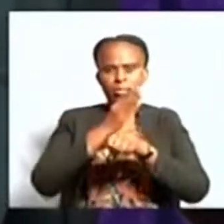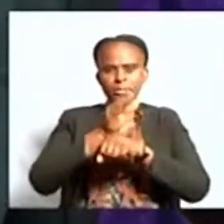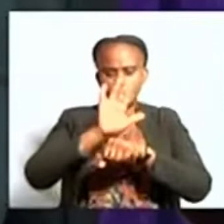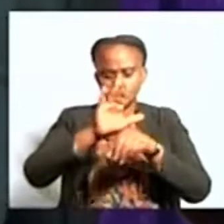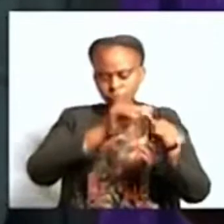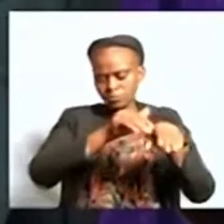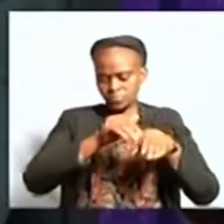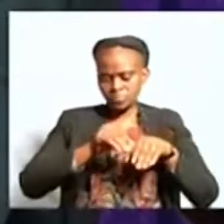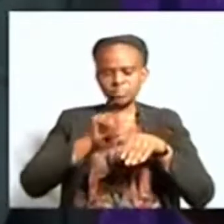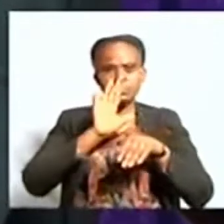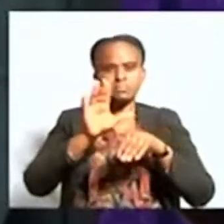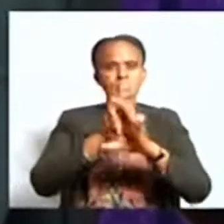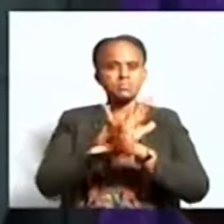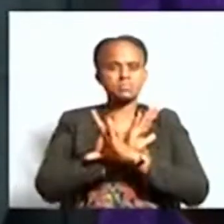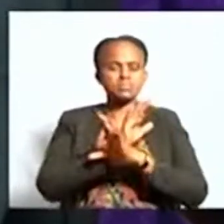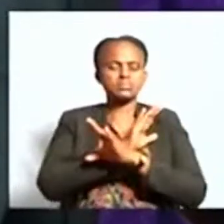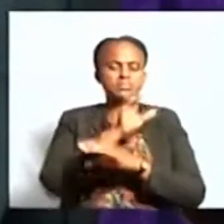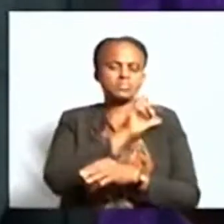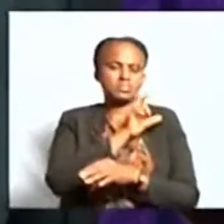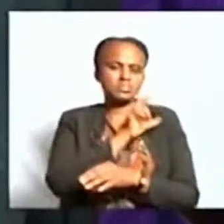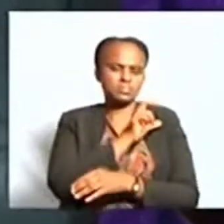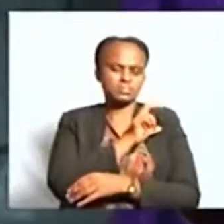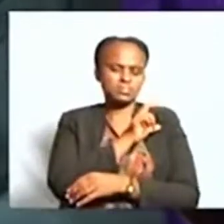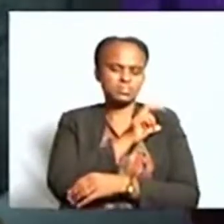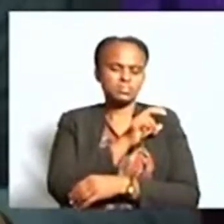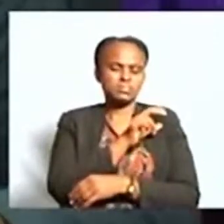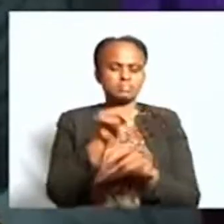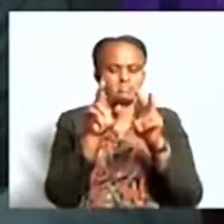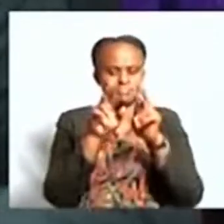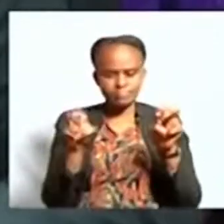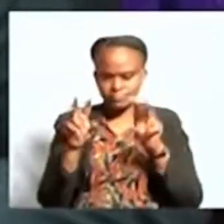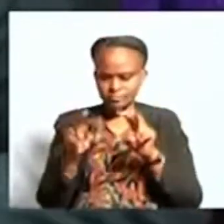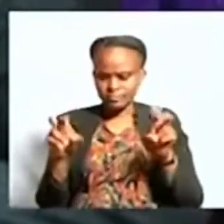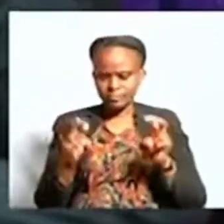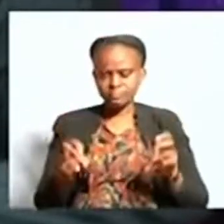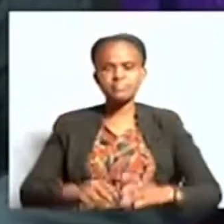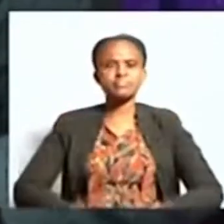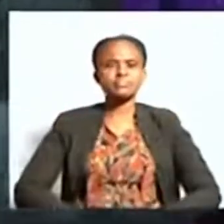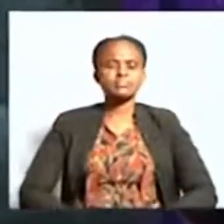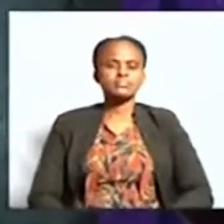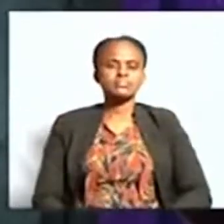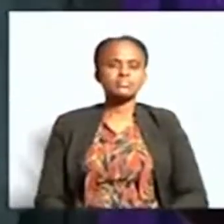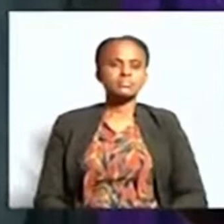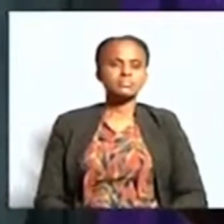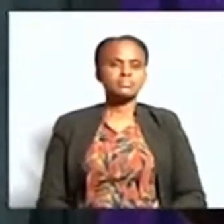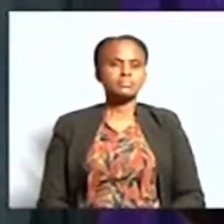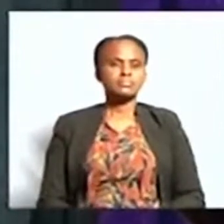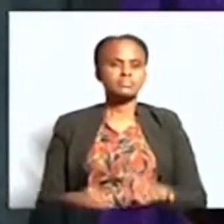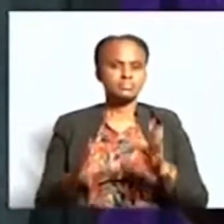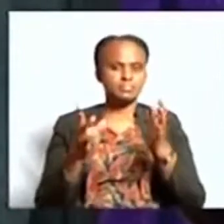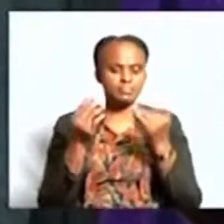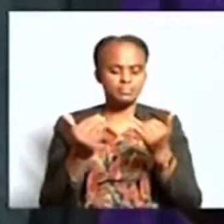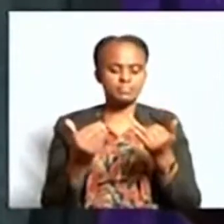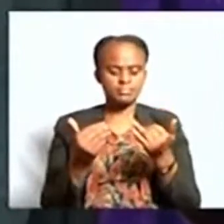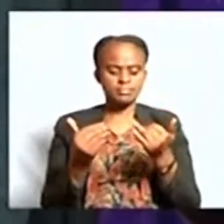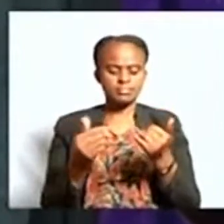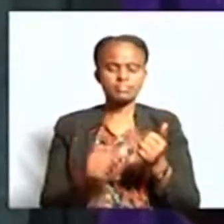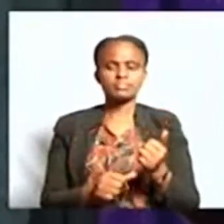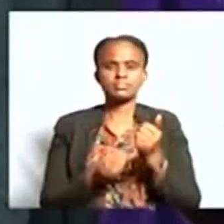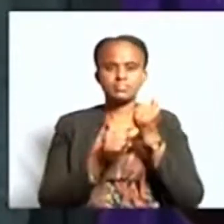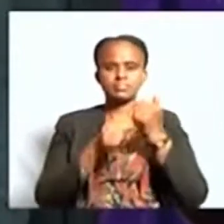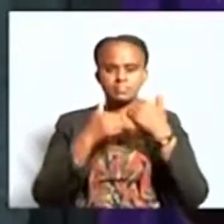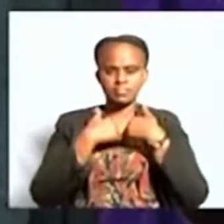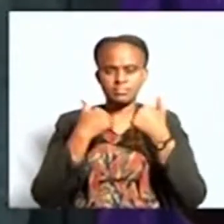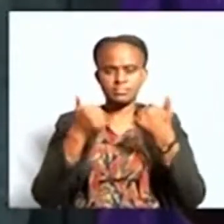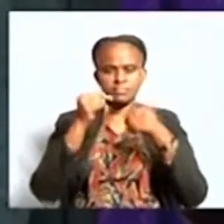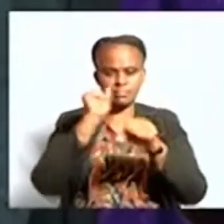withdrawal of the Zambia police to mount checkpoints. The current status: the agency has stepped